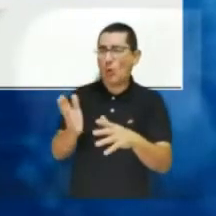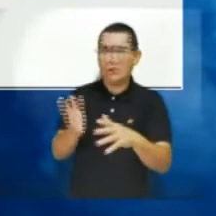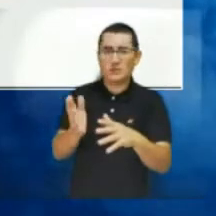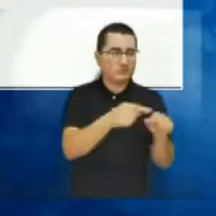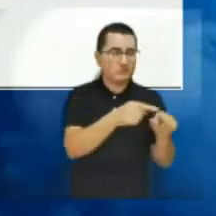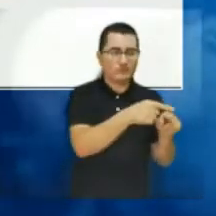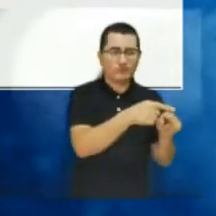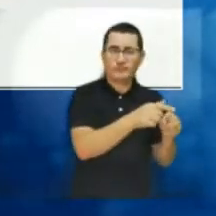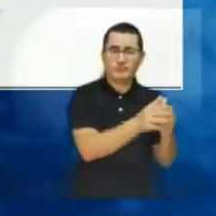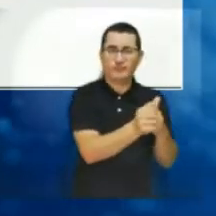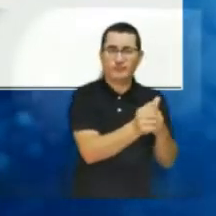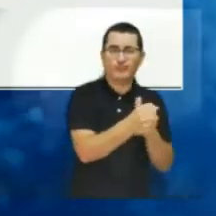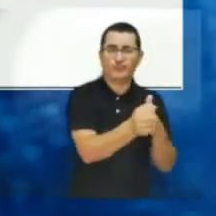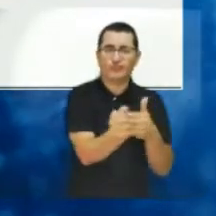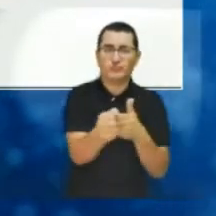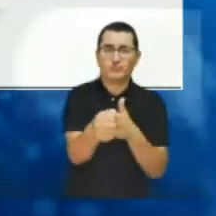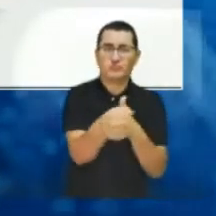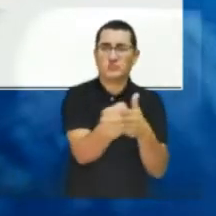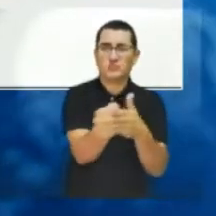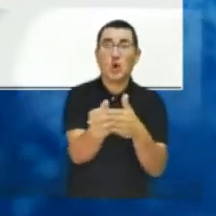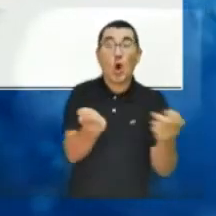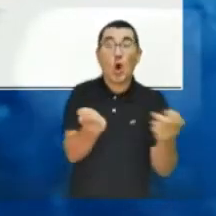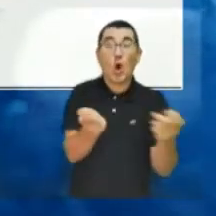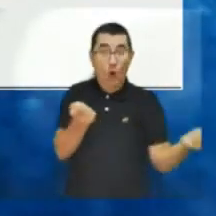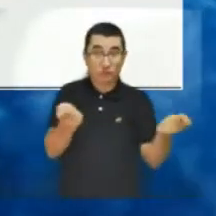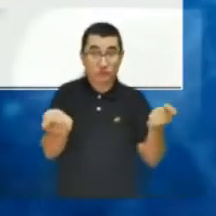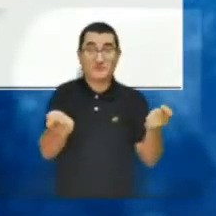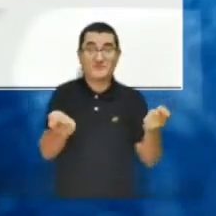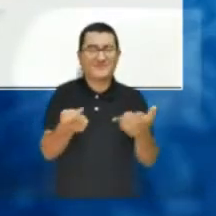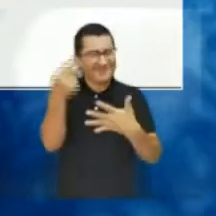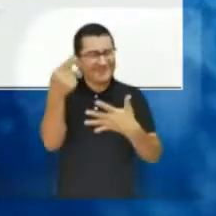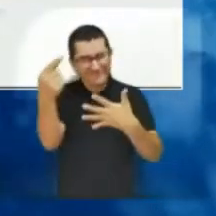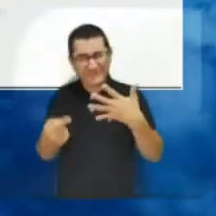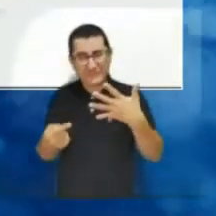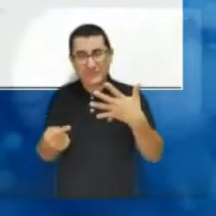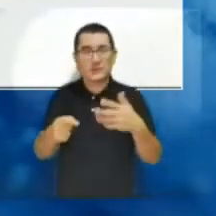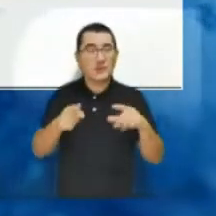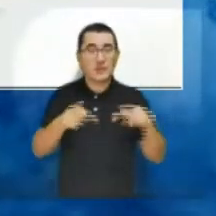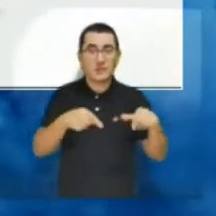networks, also with the use of drones to see the different antennas